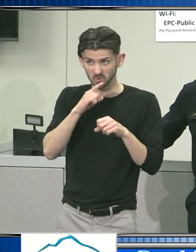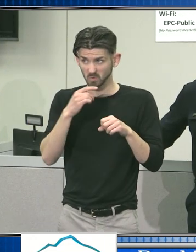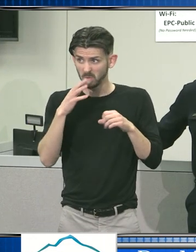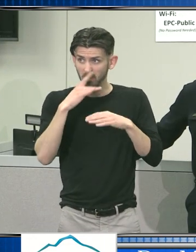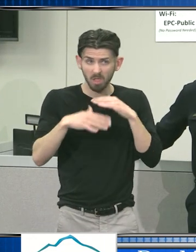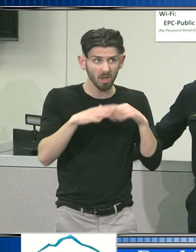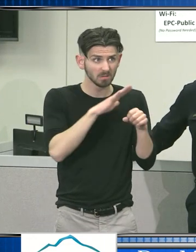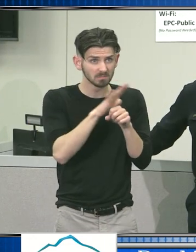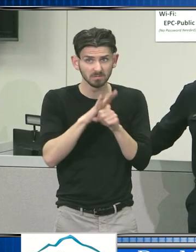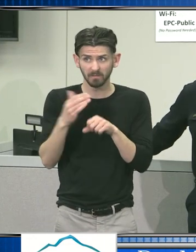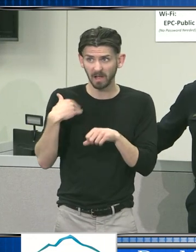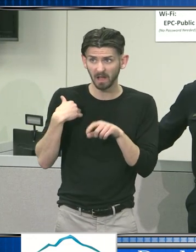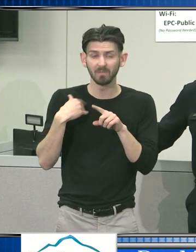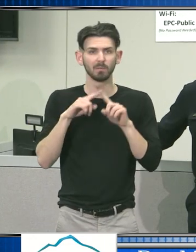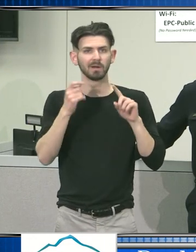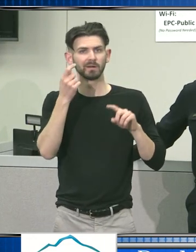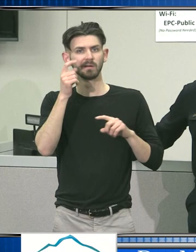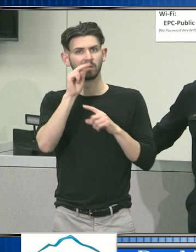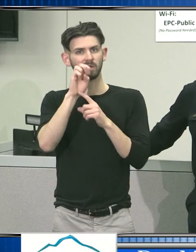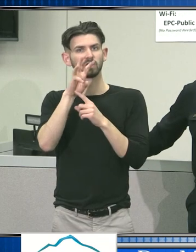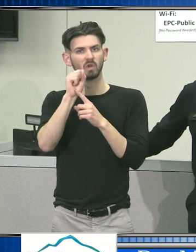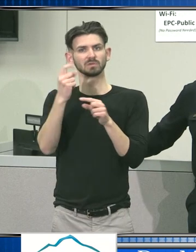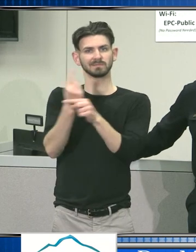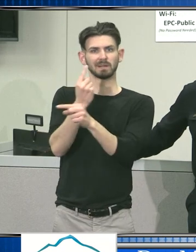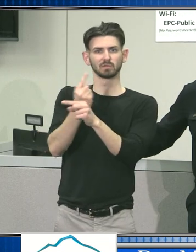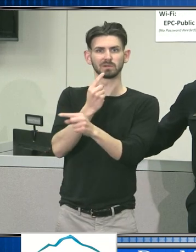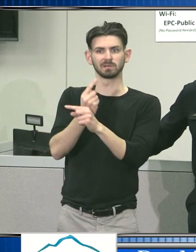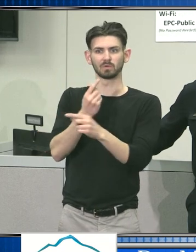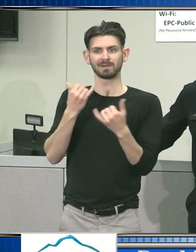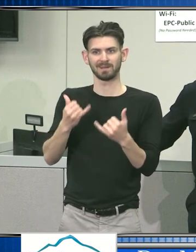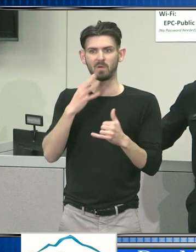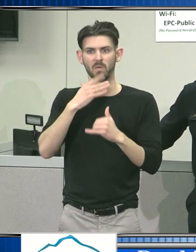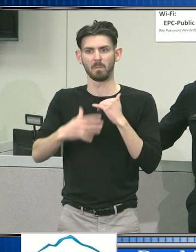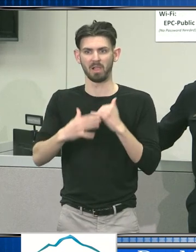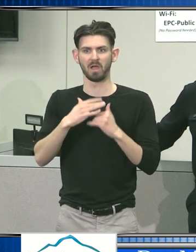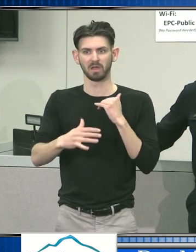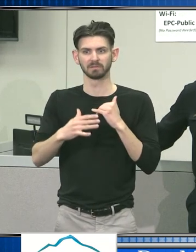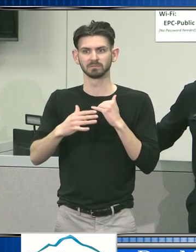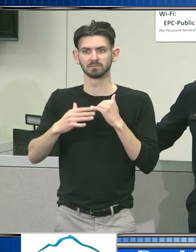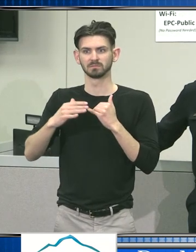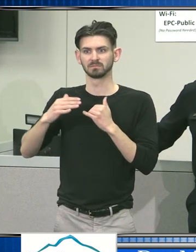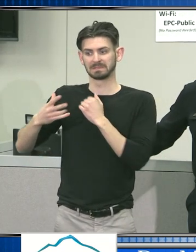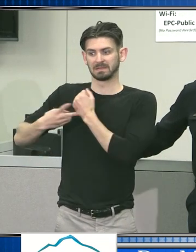is accurate. We are short on blood supplies.